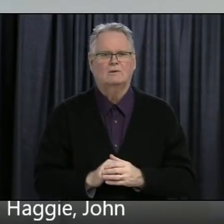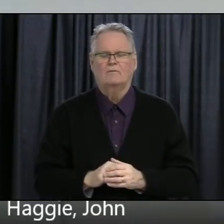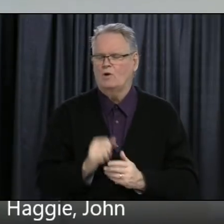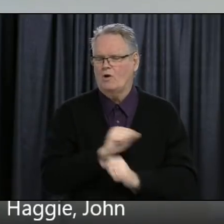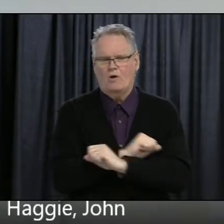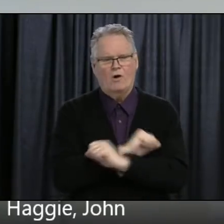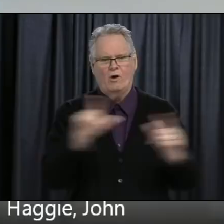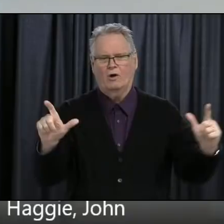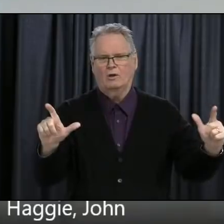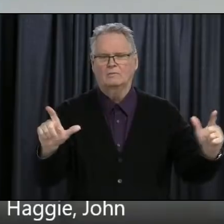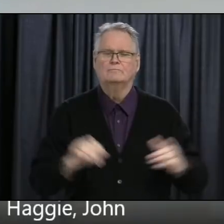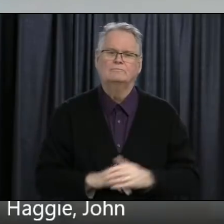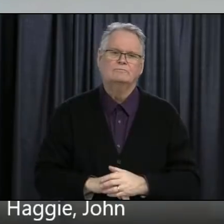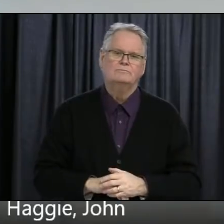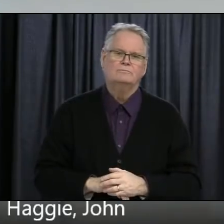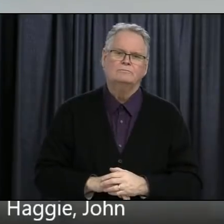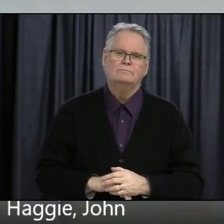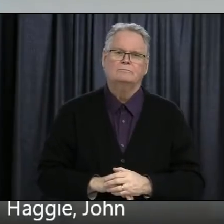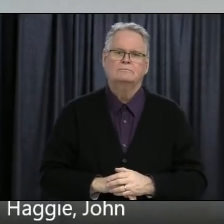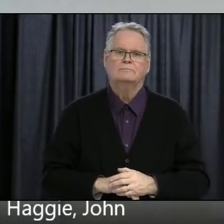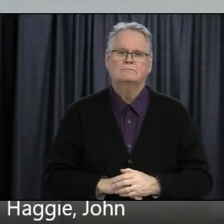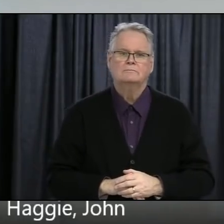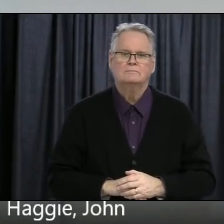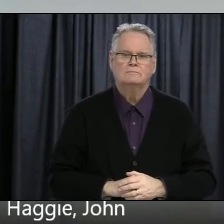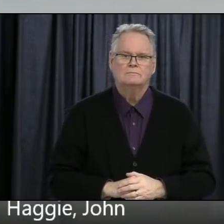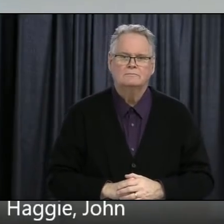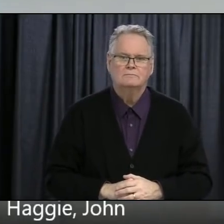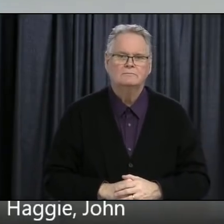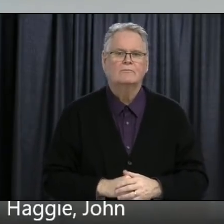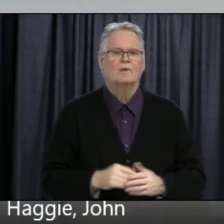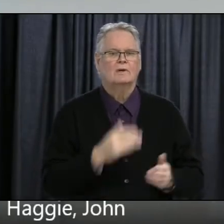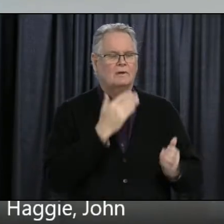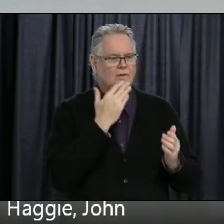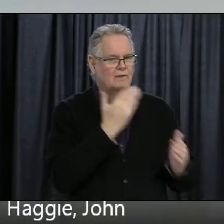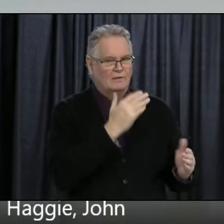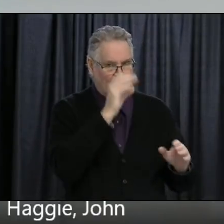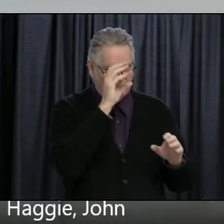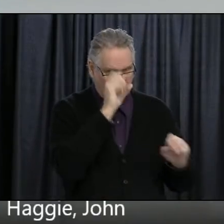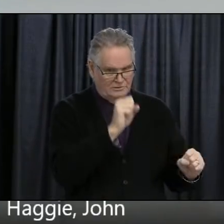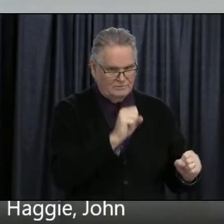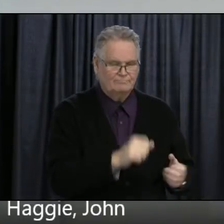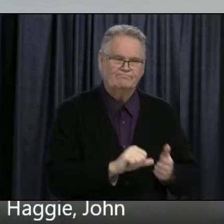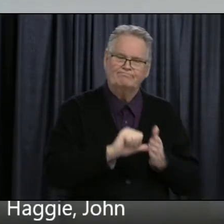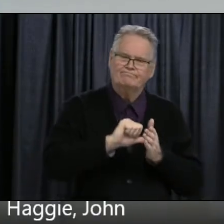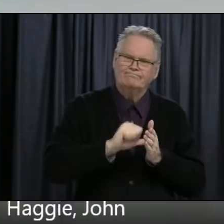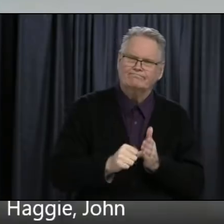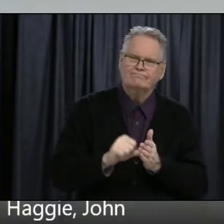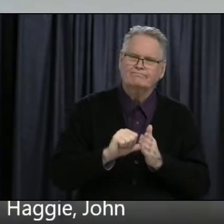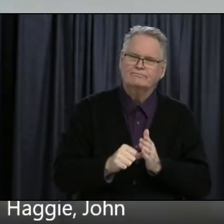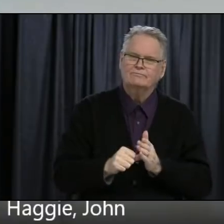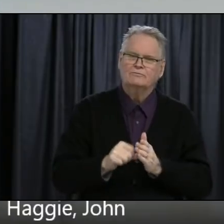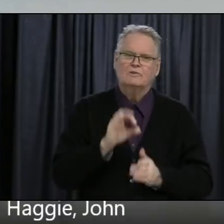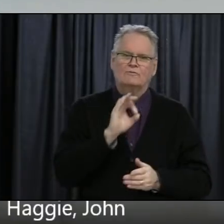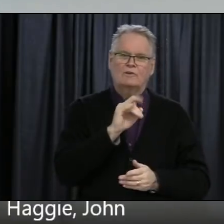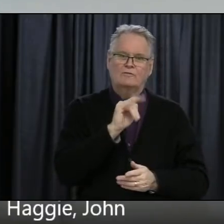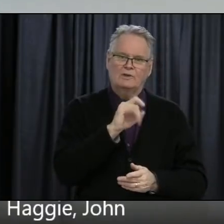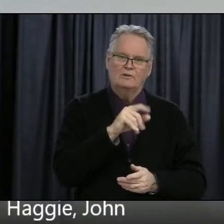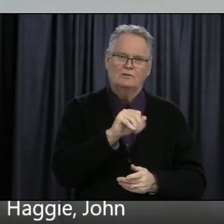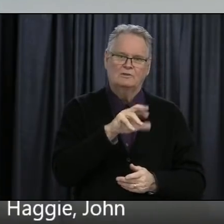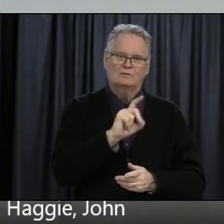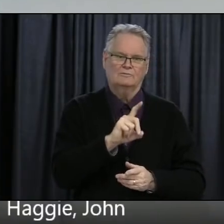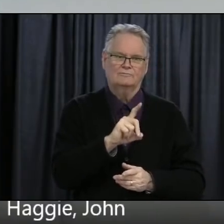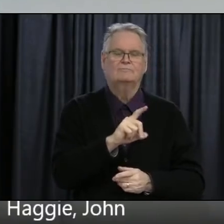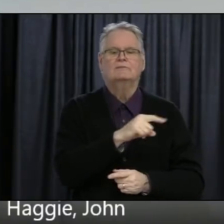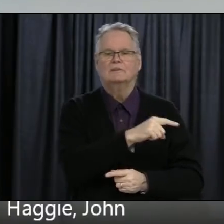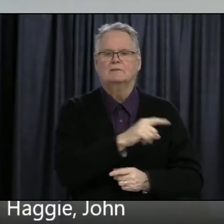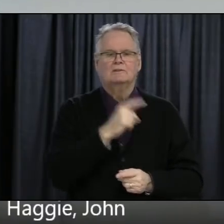vaccine. So with that, Premier, again, I would just echo Dr. Fitzgerald's famous catchphrase of hold fast, and perseverance